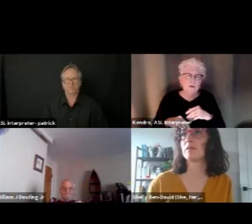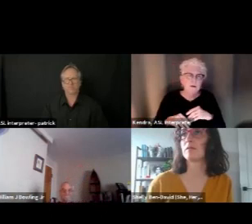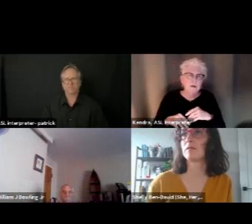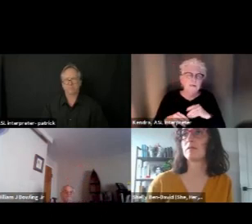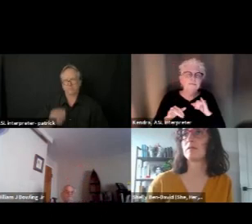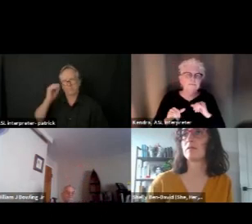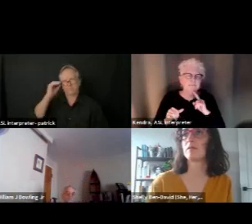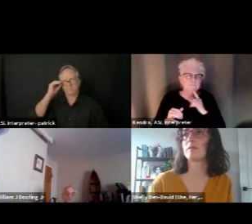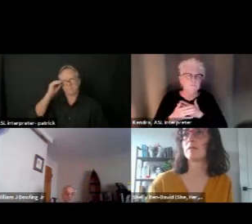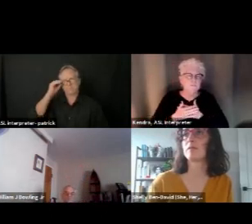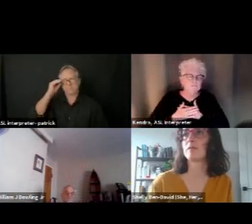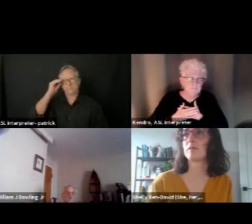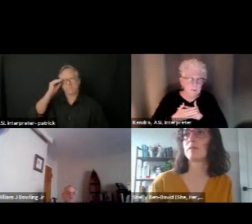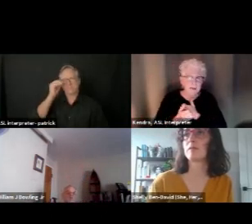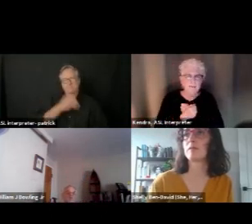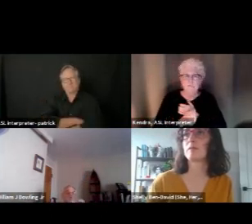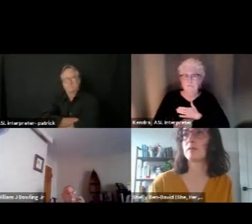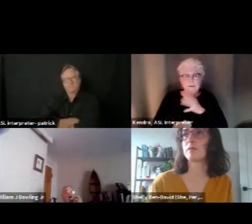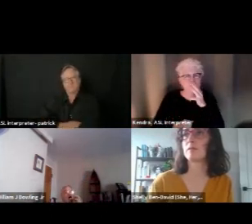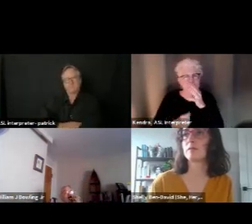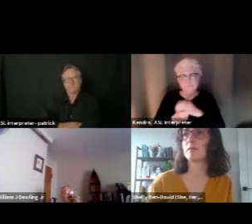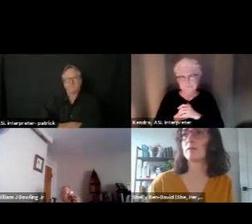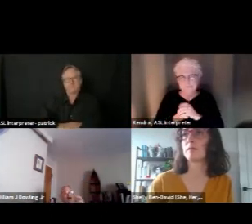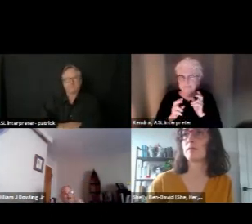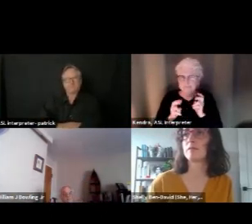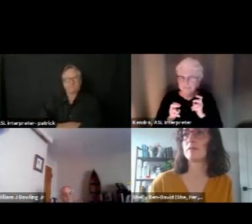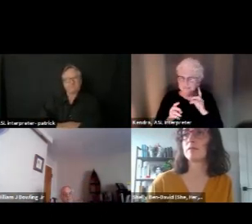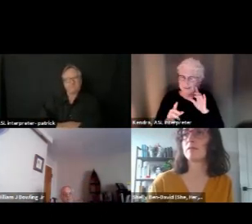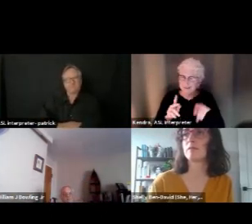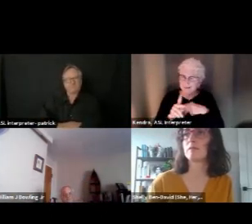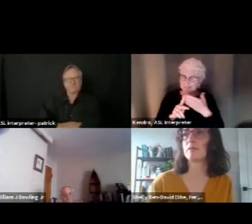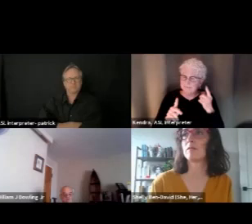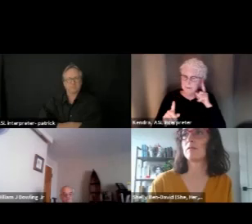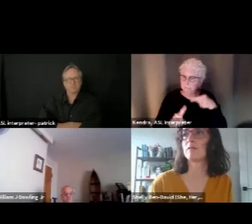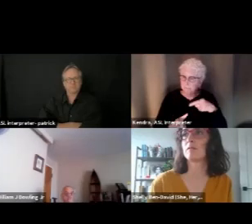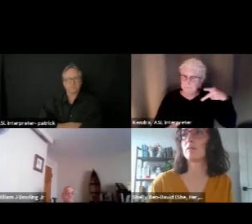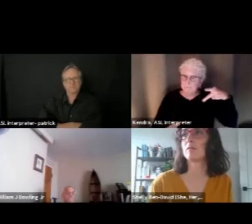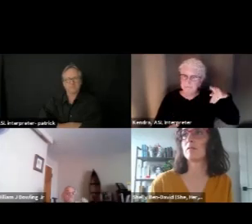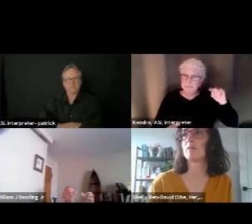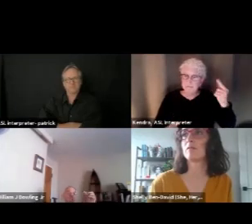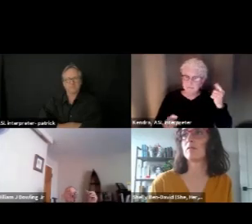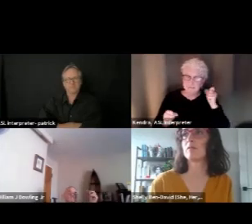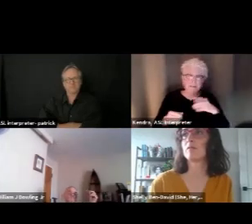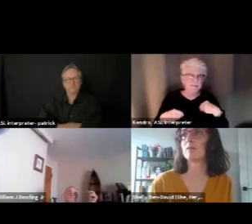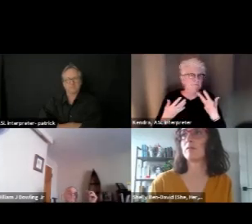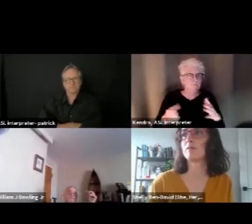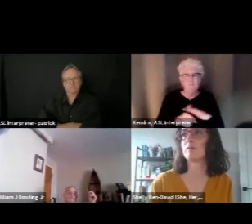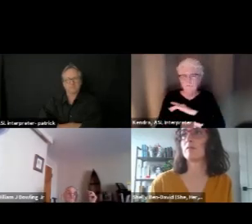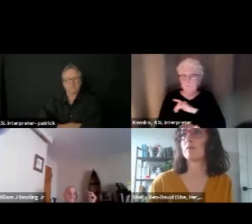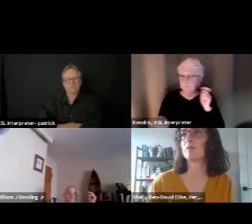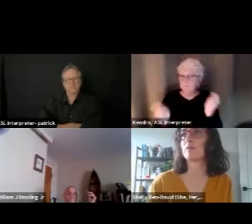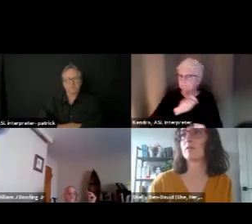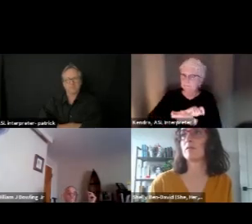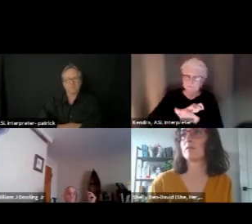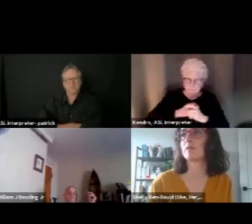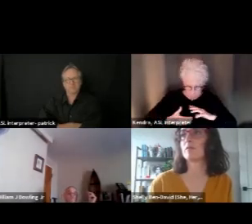that, And so what I'm trying to say is, post-traumatic growth could be completely transformative, or it could just be like a little